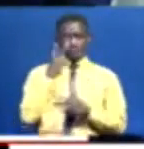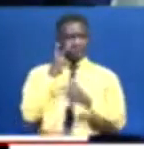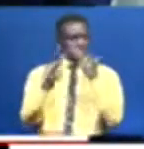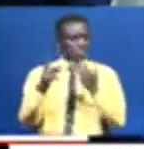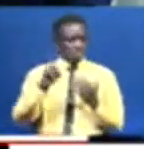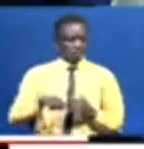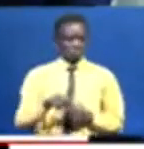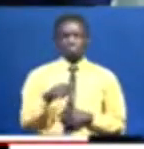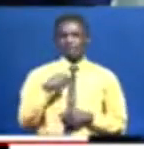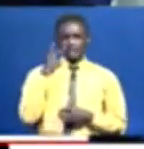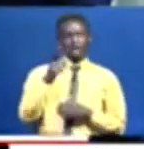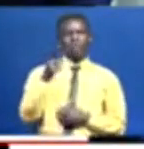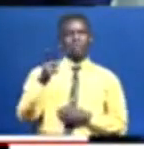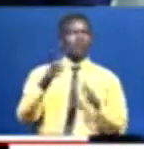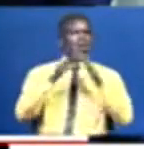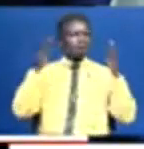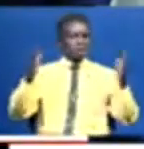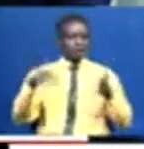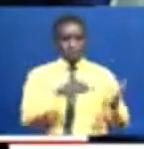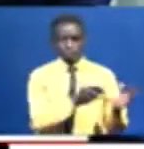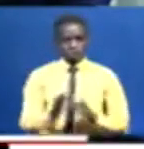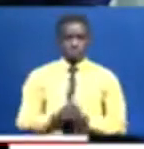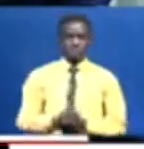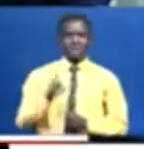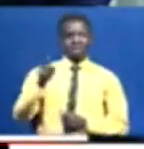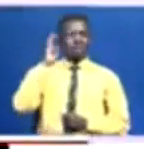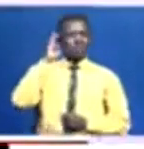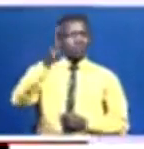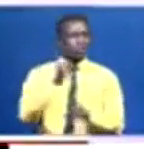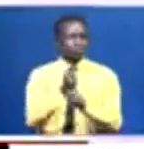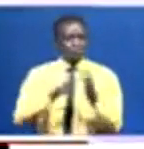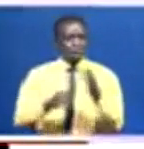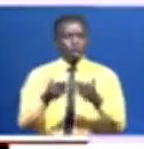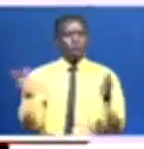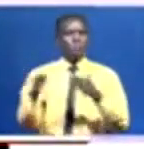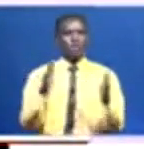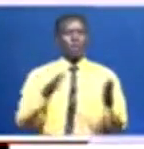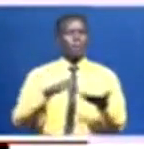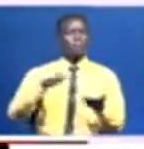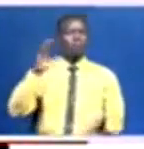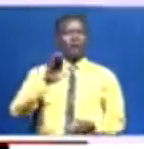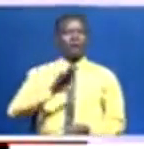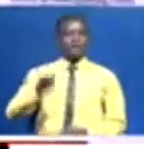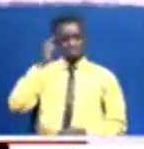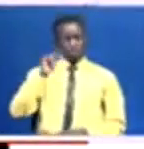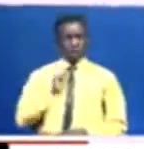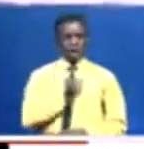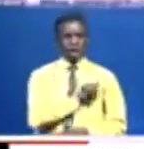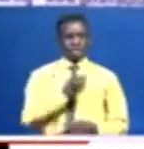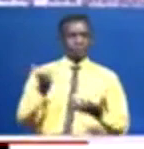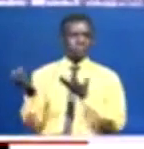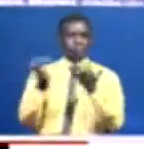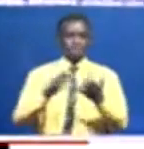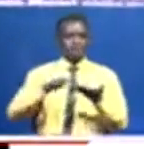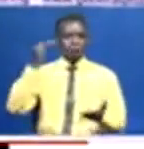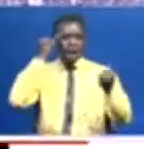great opportunity. It's going to open up a lot of avenues for innovation. With that connectivity